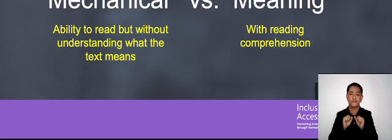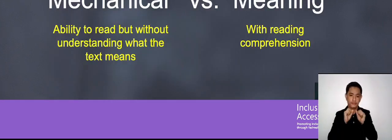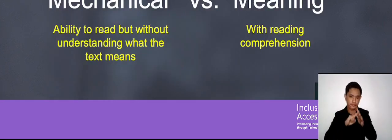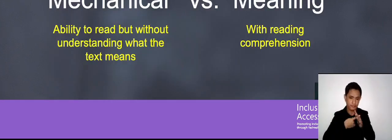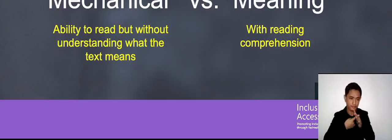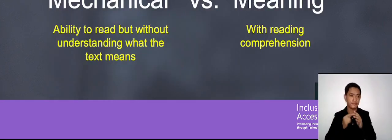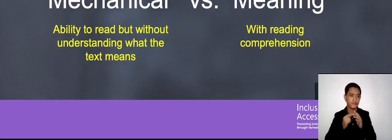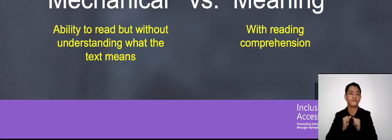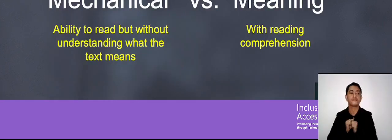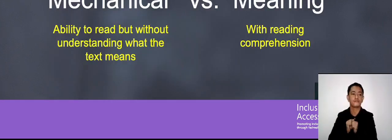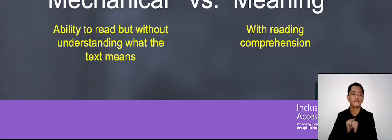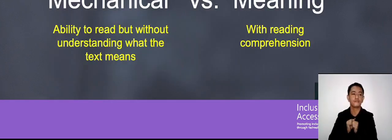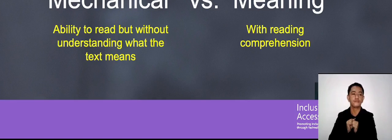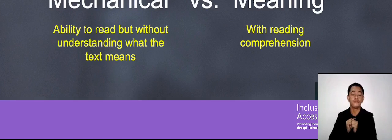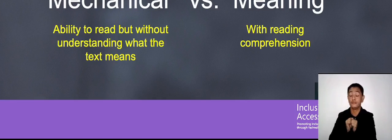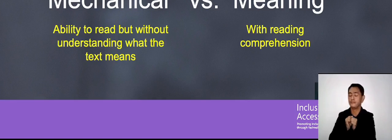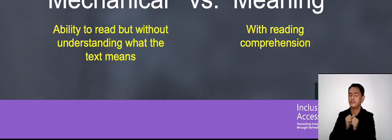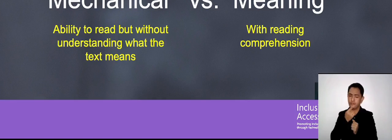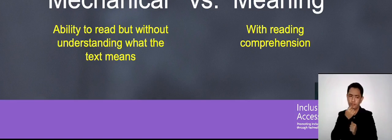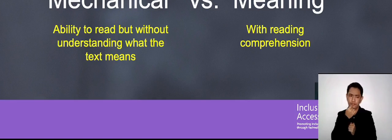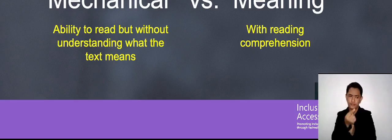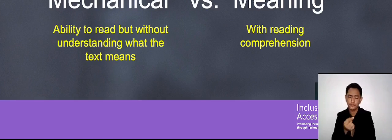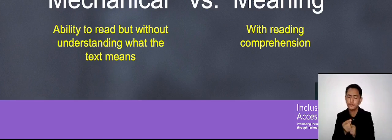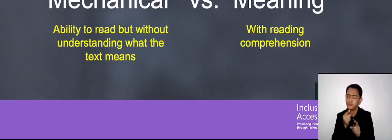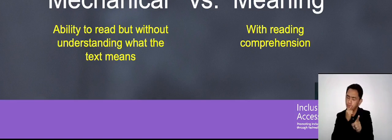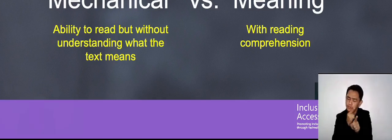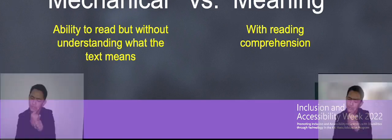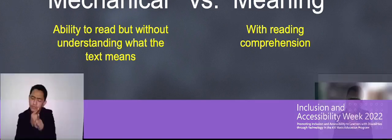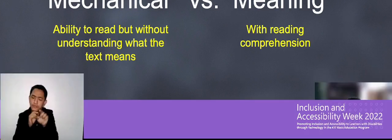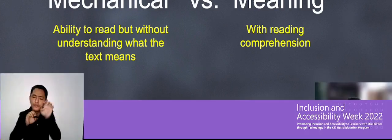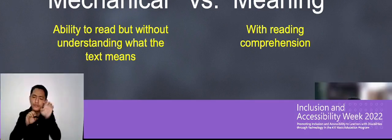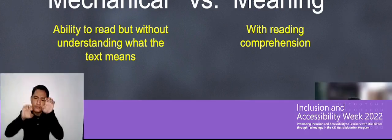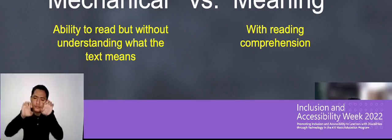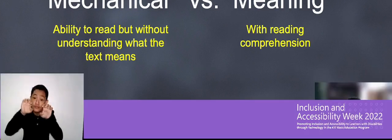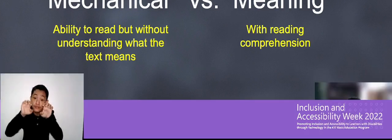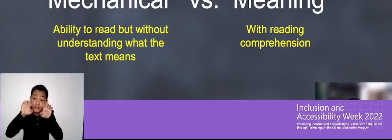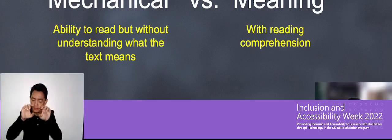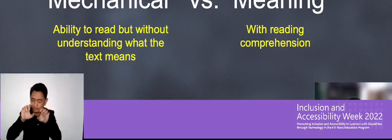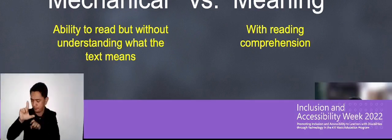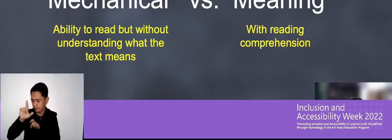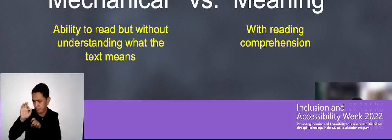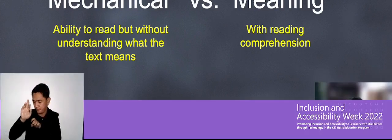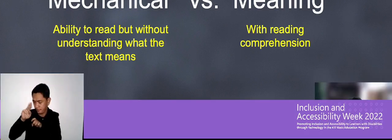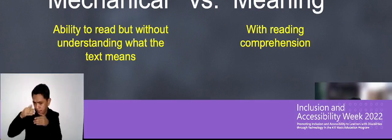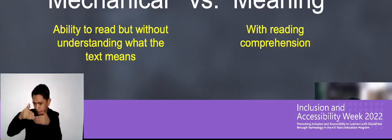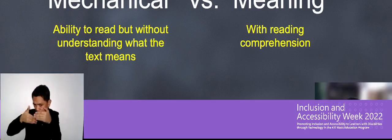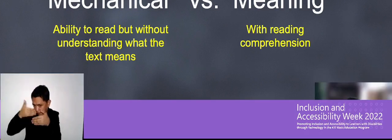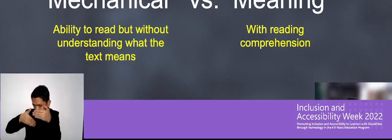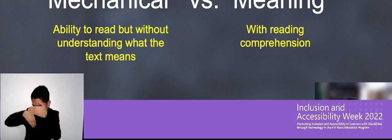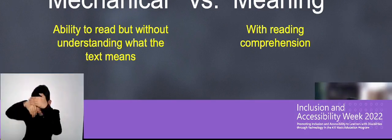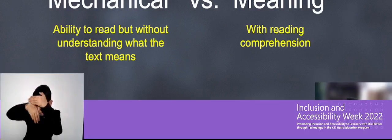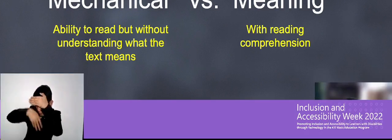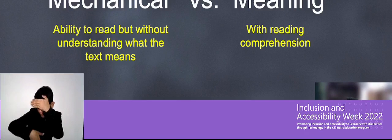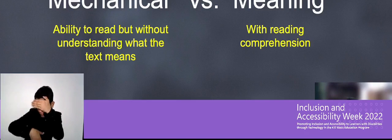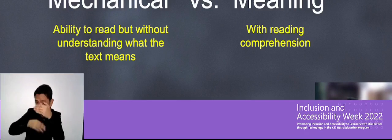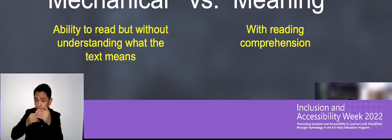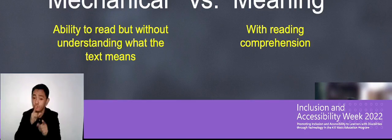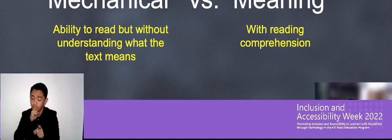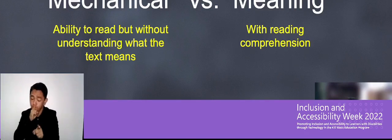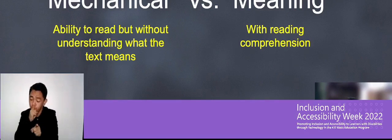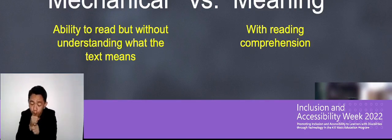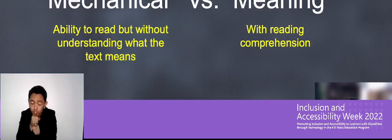In order to properly evaluate where the literacy process breaks down, let us note two general aspects of